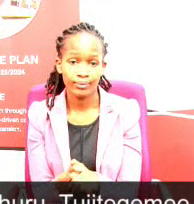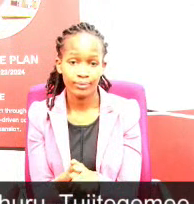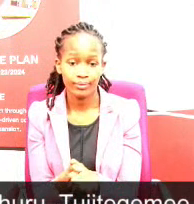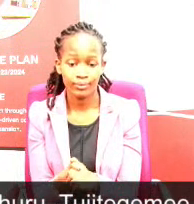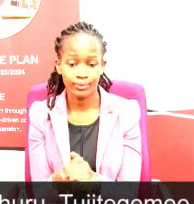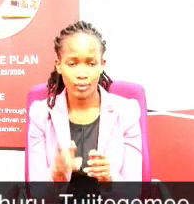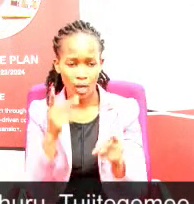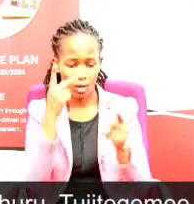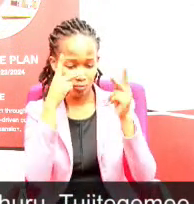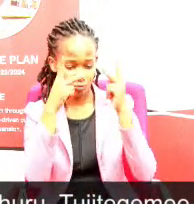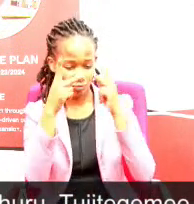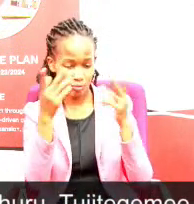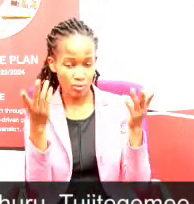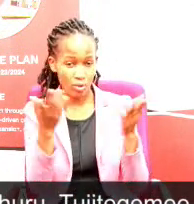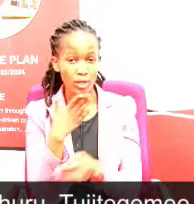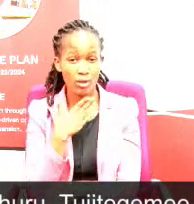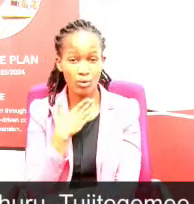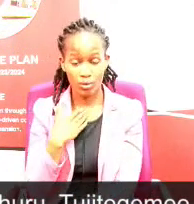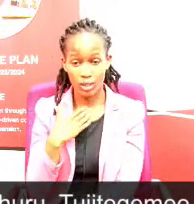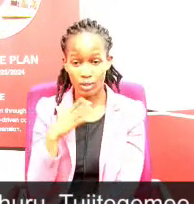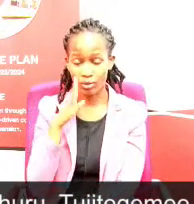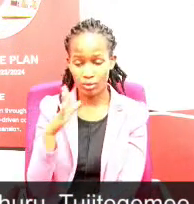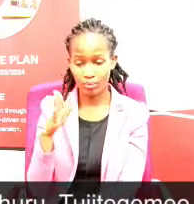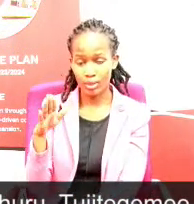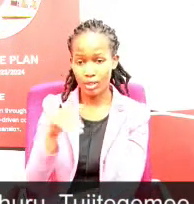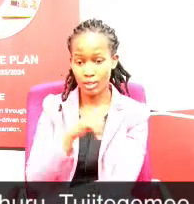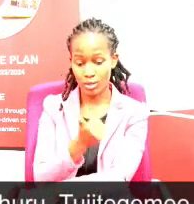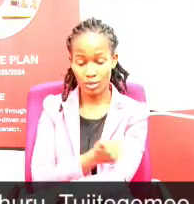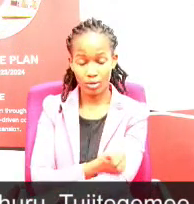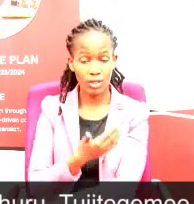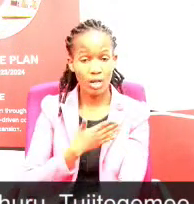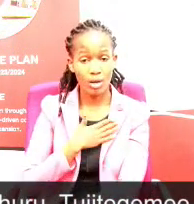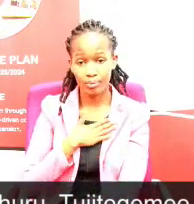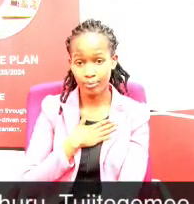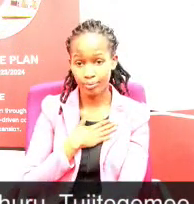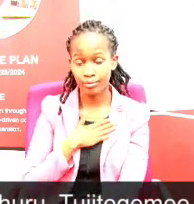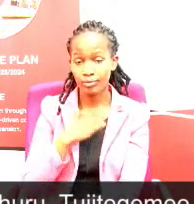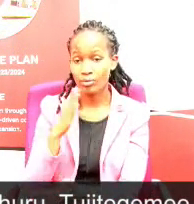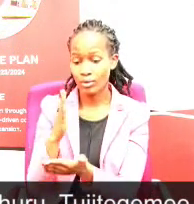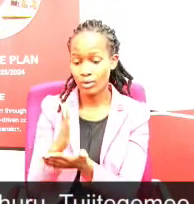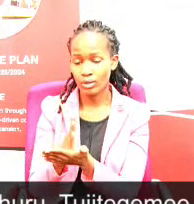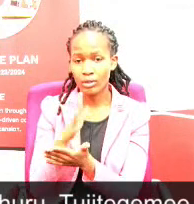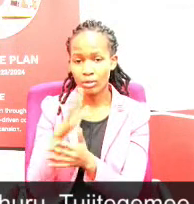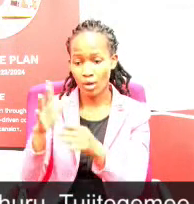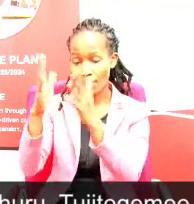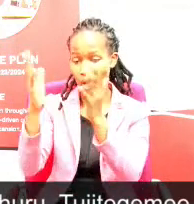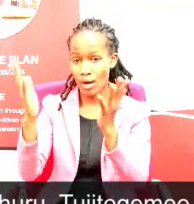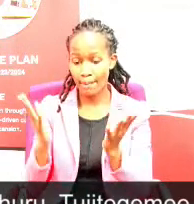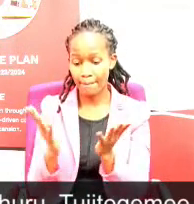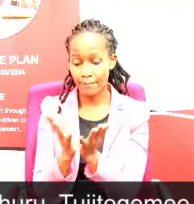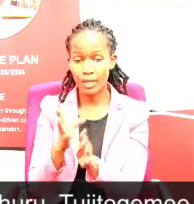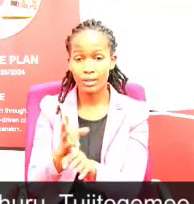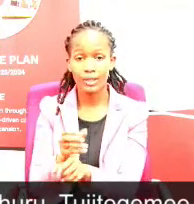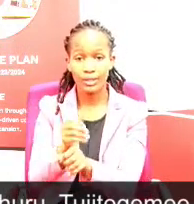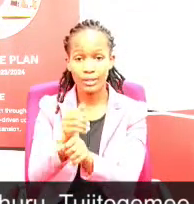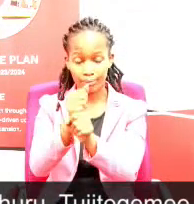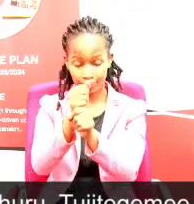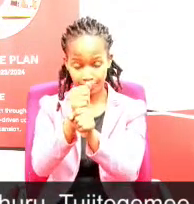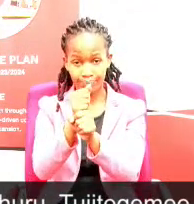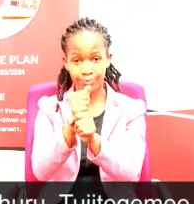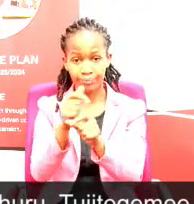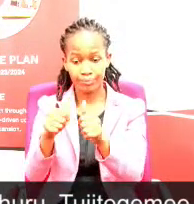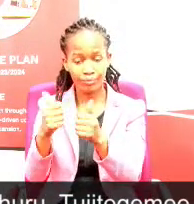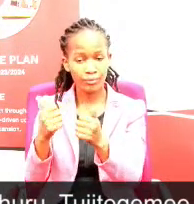The vision and where we want to get to as an authority is to be a globally trusted revenue